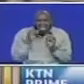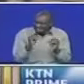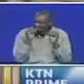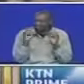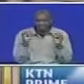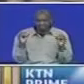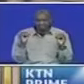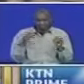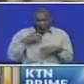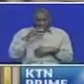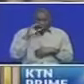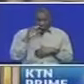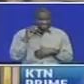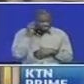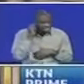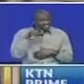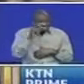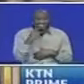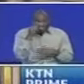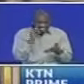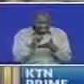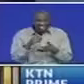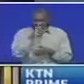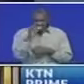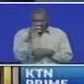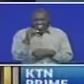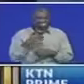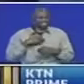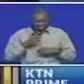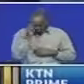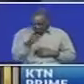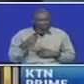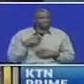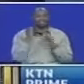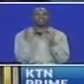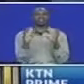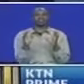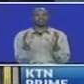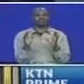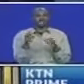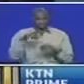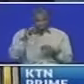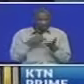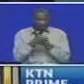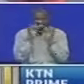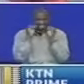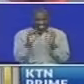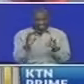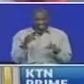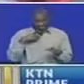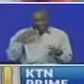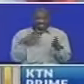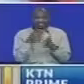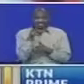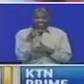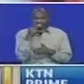For the Chief Justice to say that and the JSC, it is dishonest. The Willy Mutunga-led commission also said that charges against Shollei had